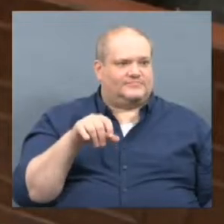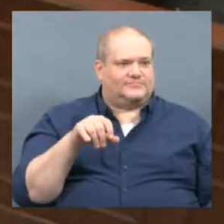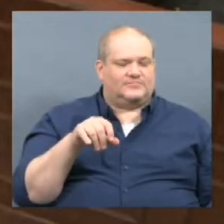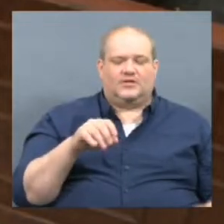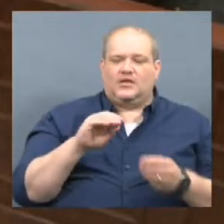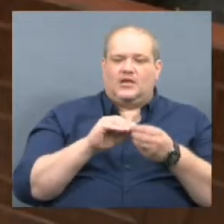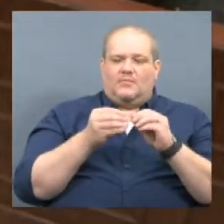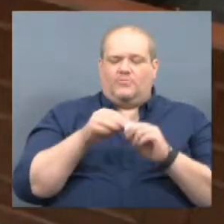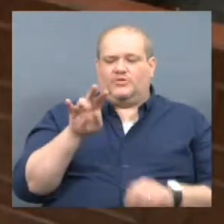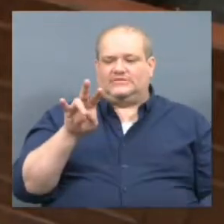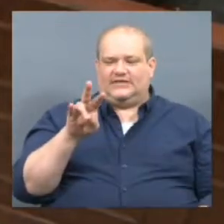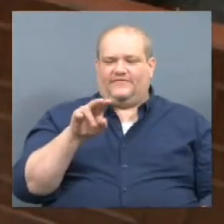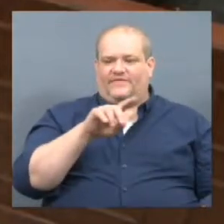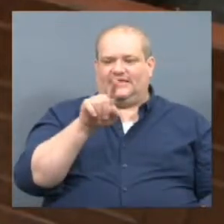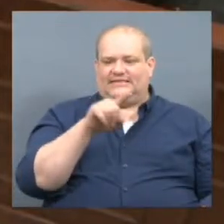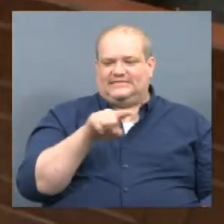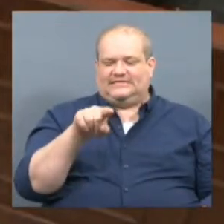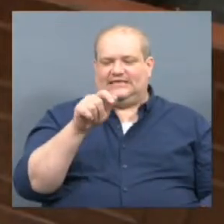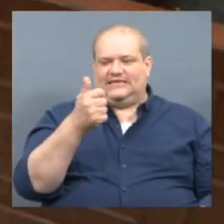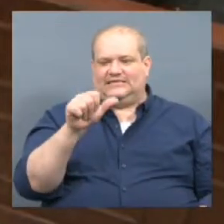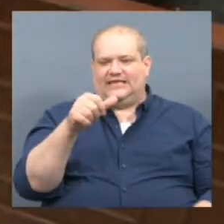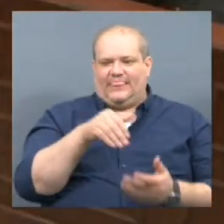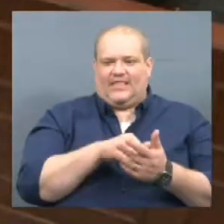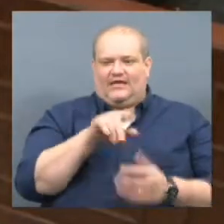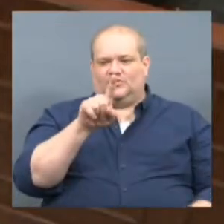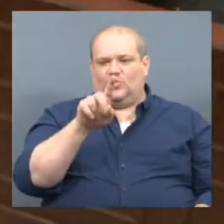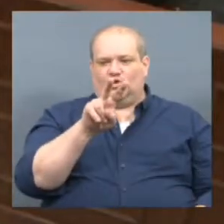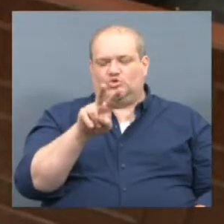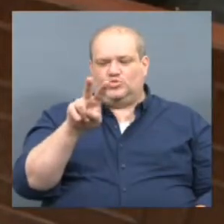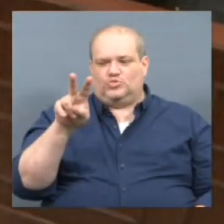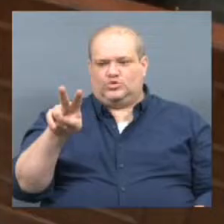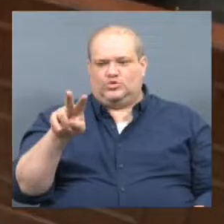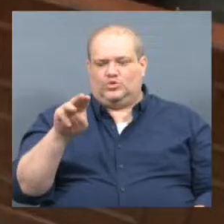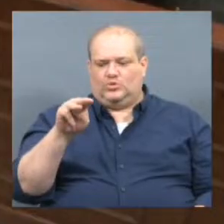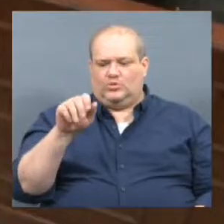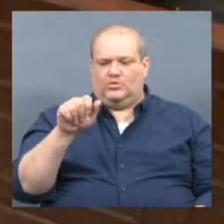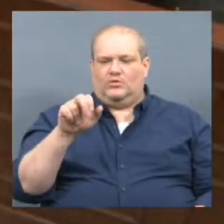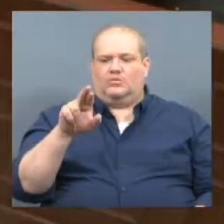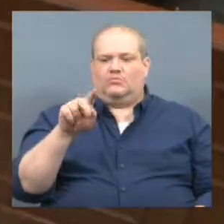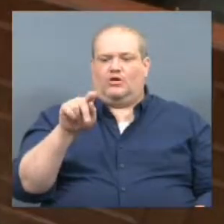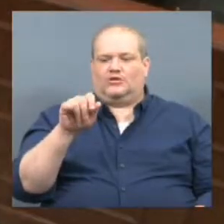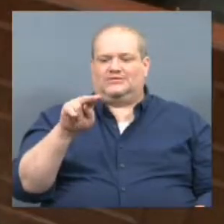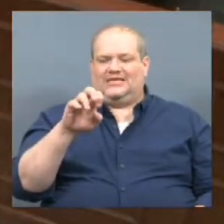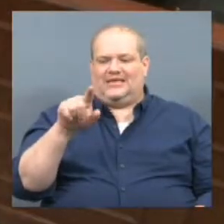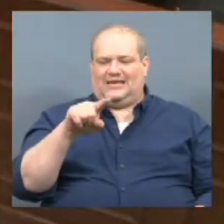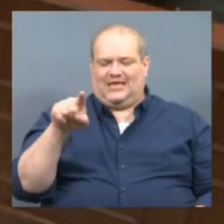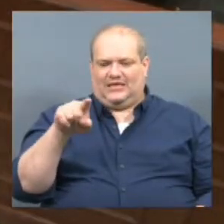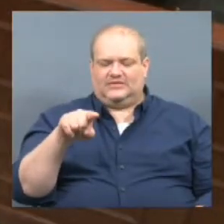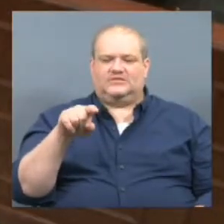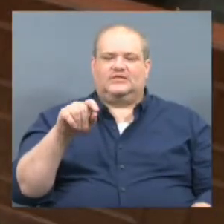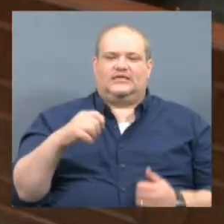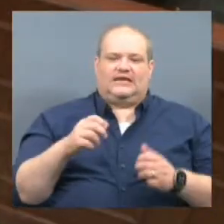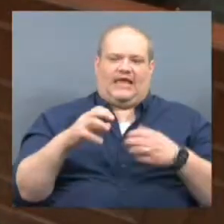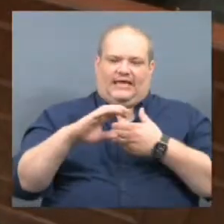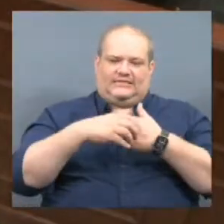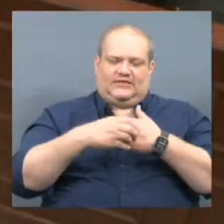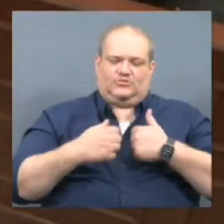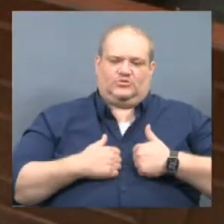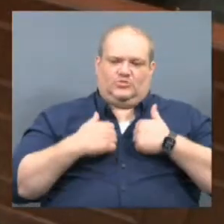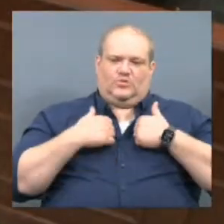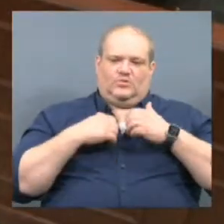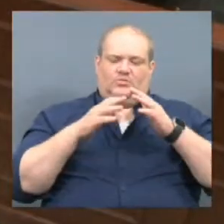Item number 7, file number Z 10,122, Martinez accessory dwelling conditional use permit located